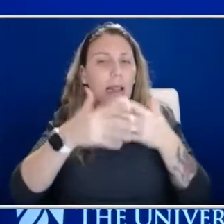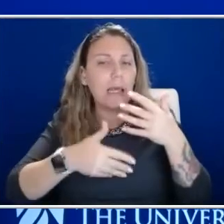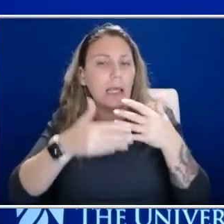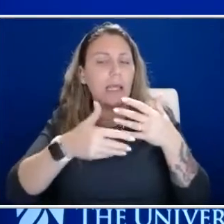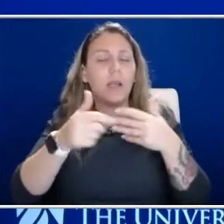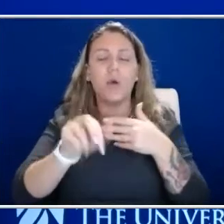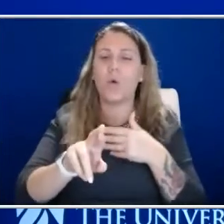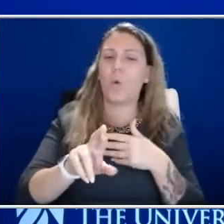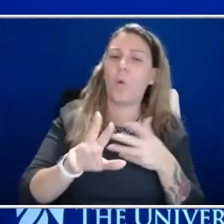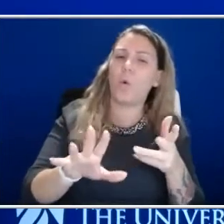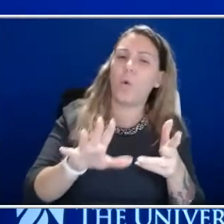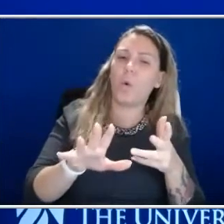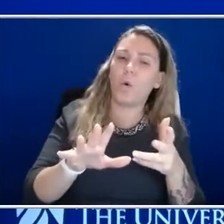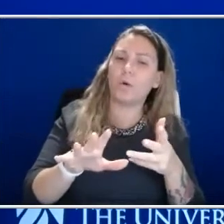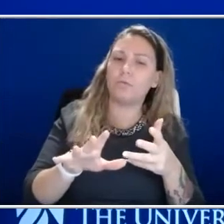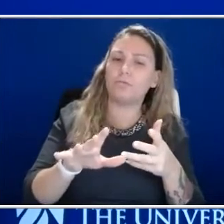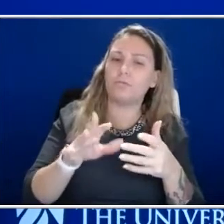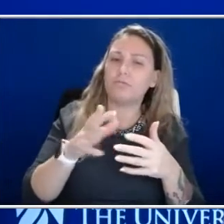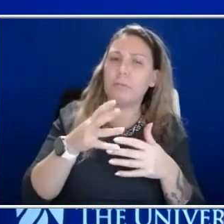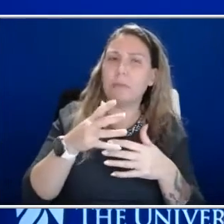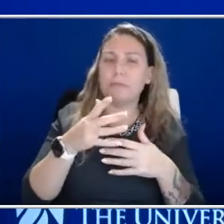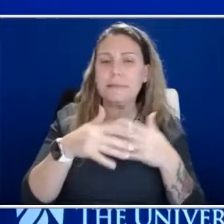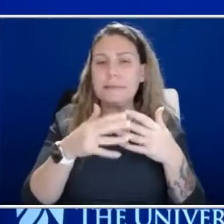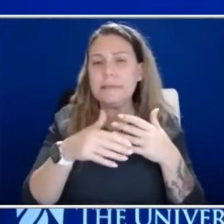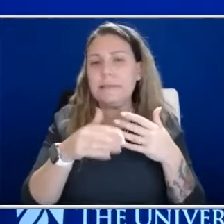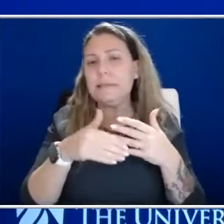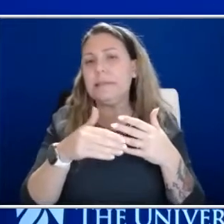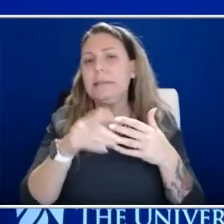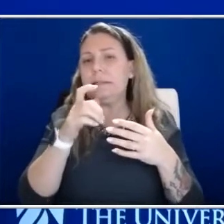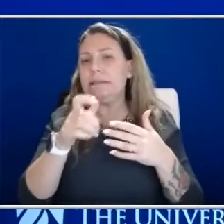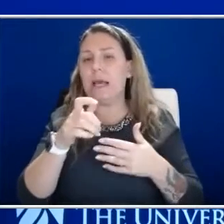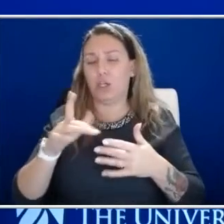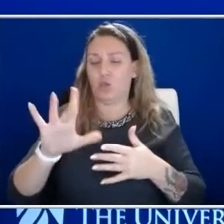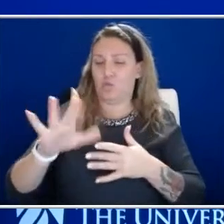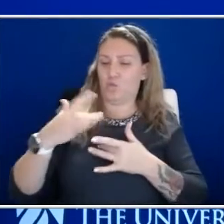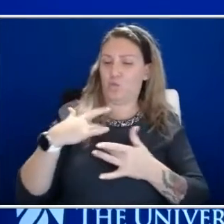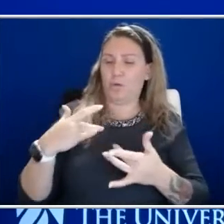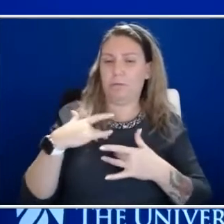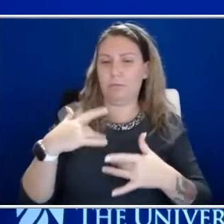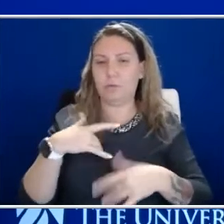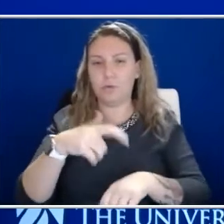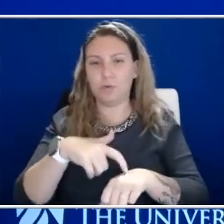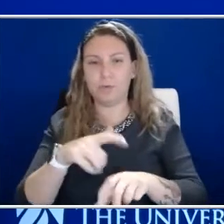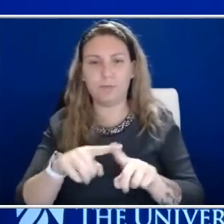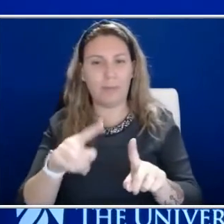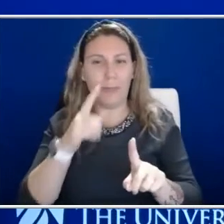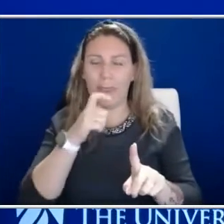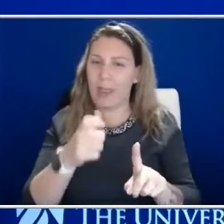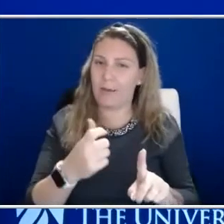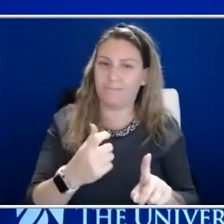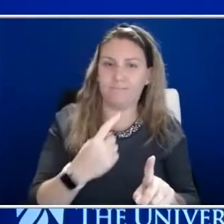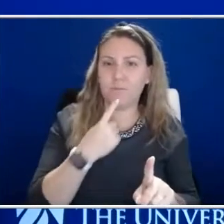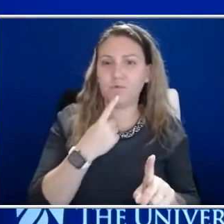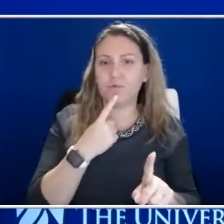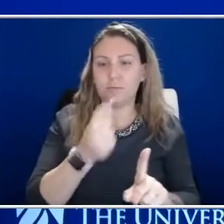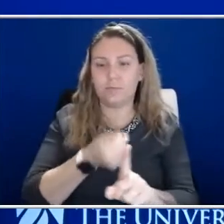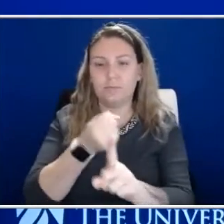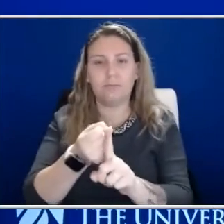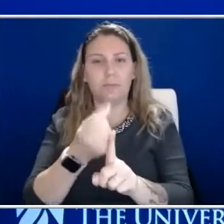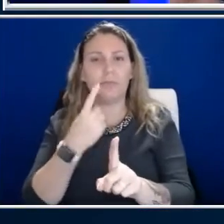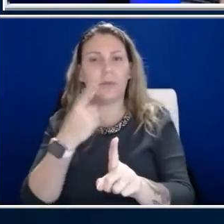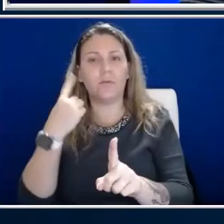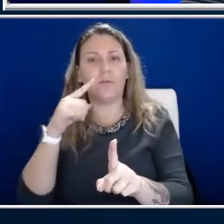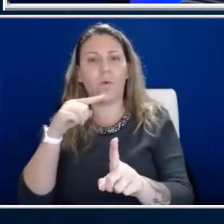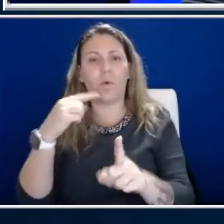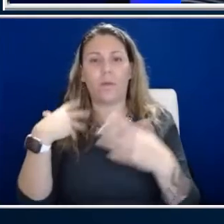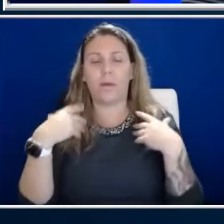the non-normal times, but otherwise was really not significant as far as impacting the health of that person.